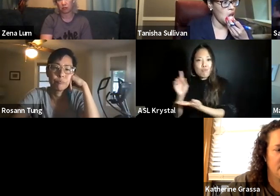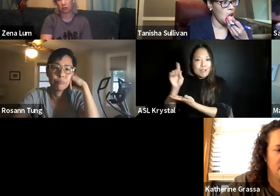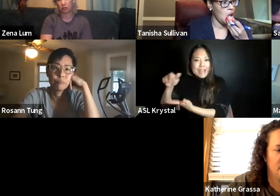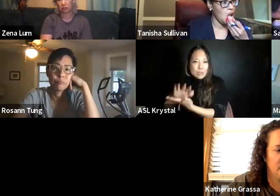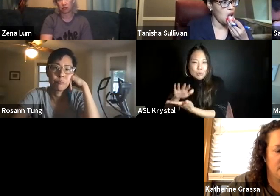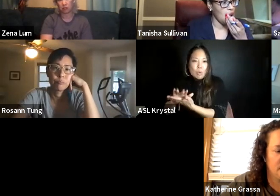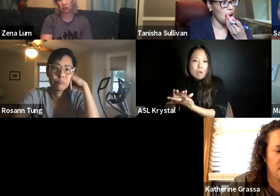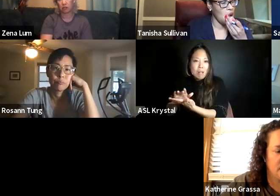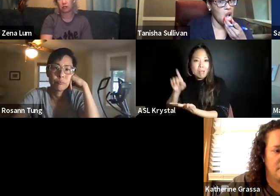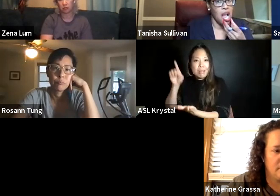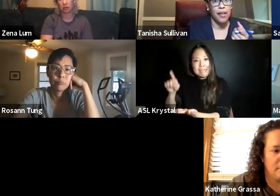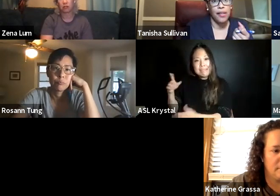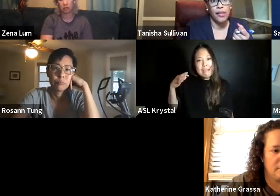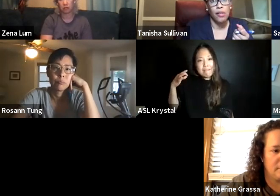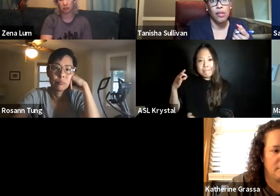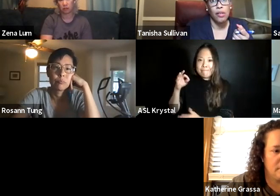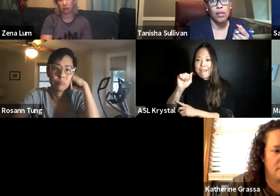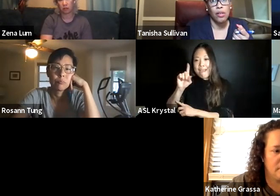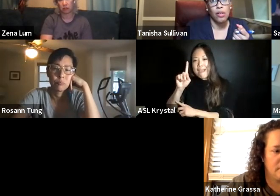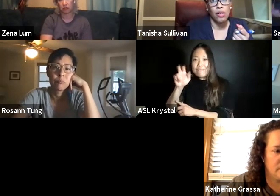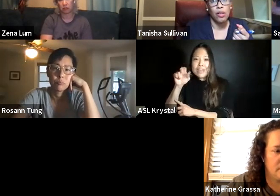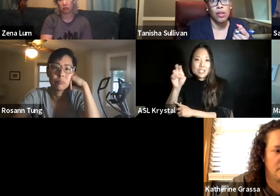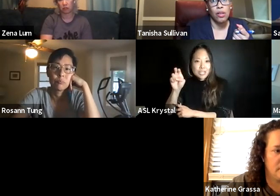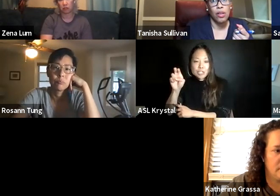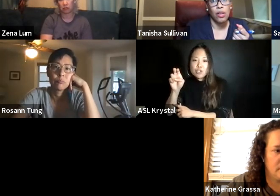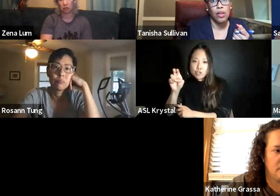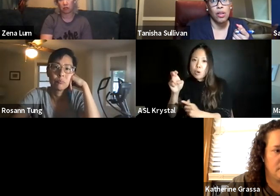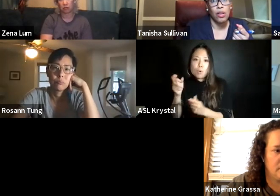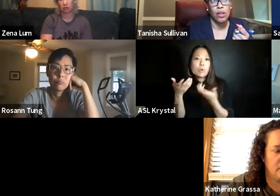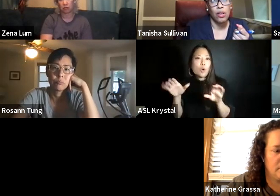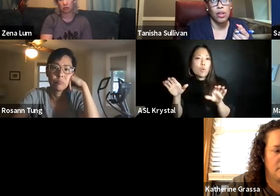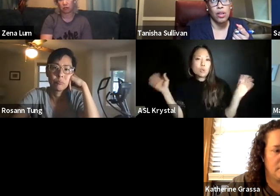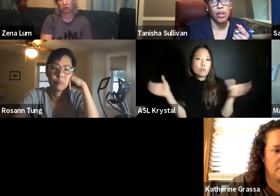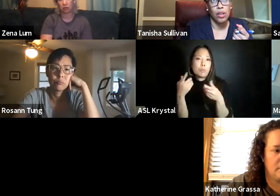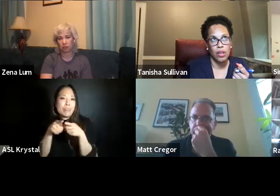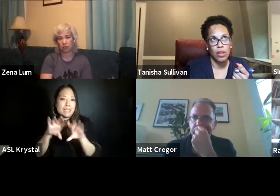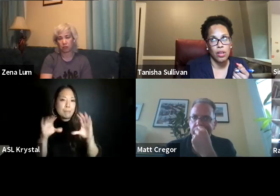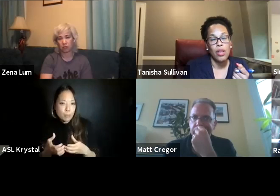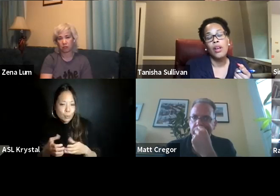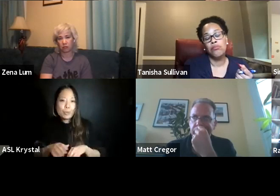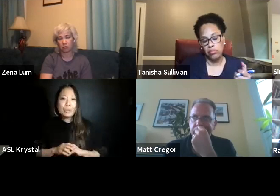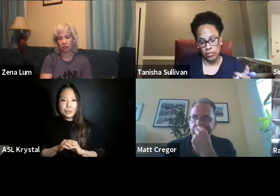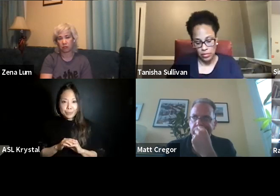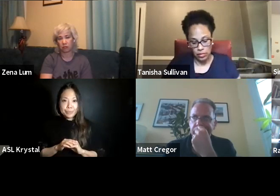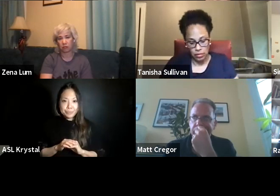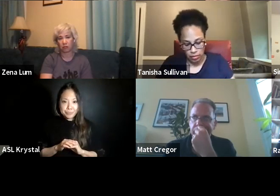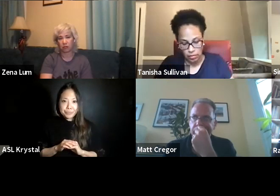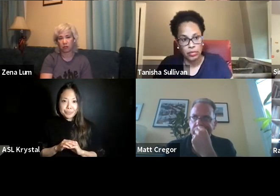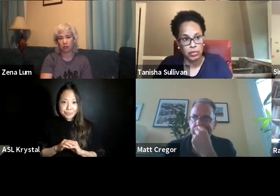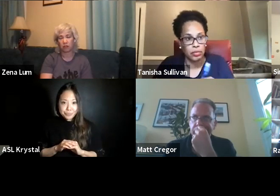economically disadvantaged students at the school as a proxy for opportunity index, just so that something could be more